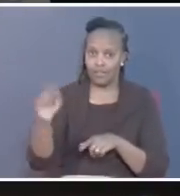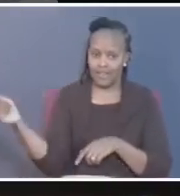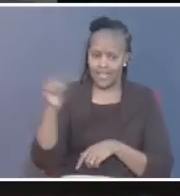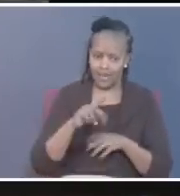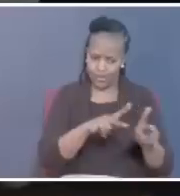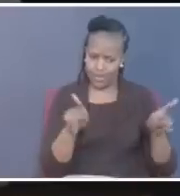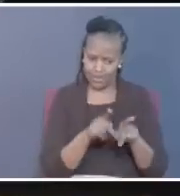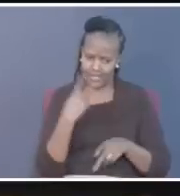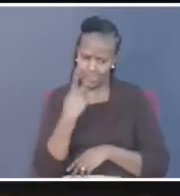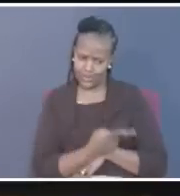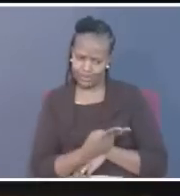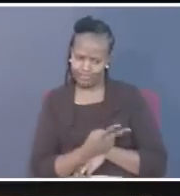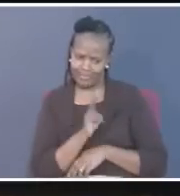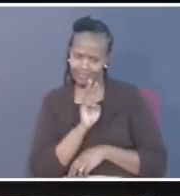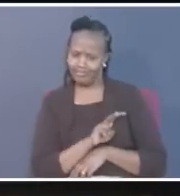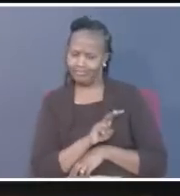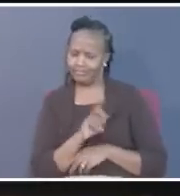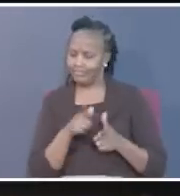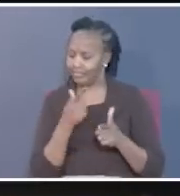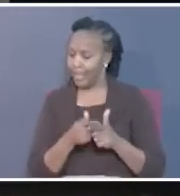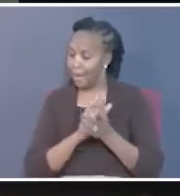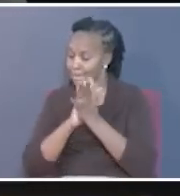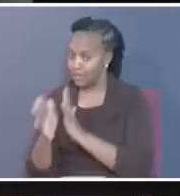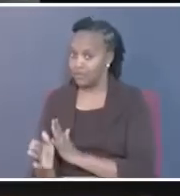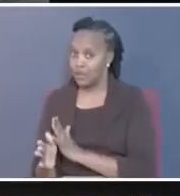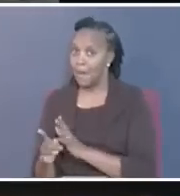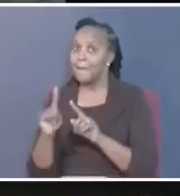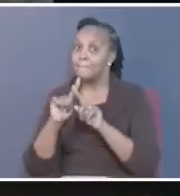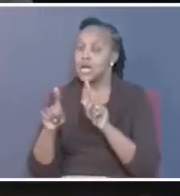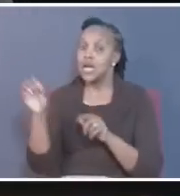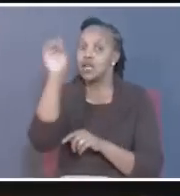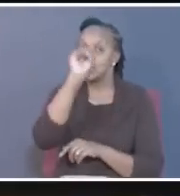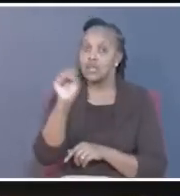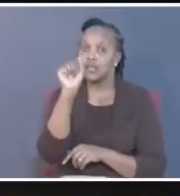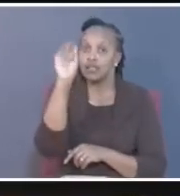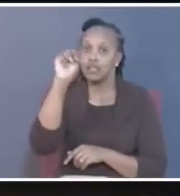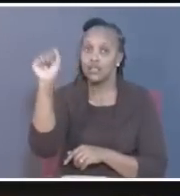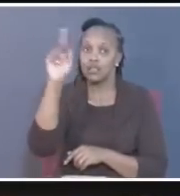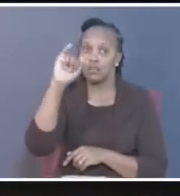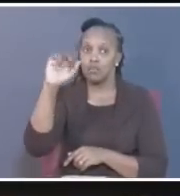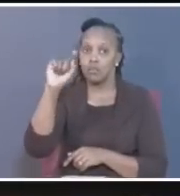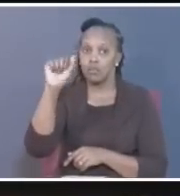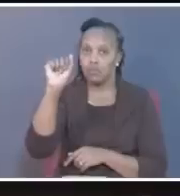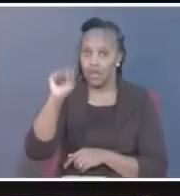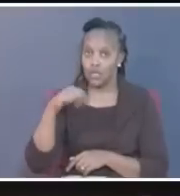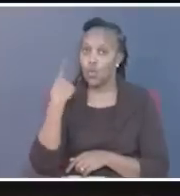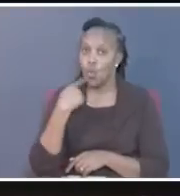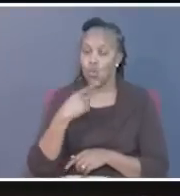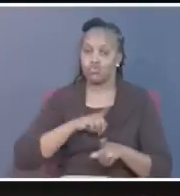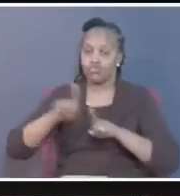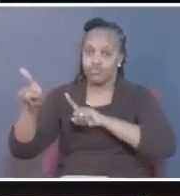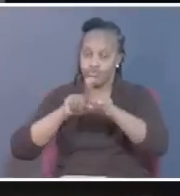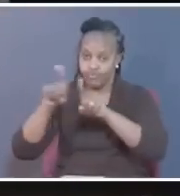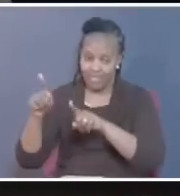saw him, passed by on the other side. But a Samaritan who was on a journey came upon